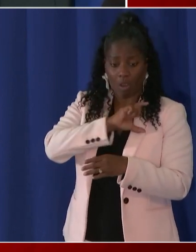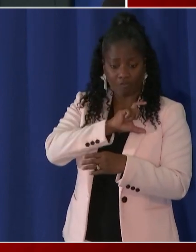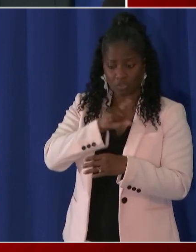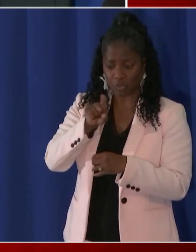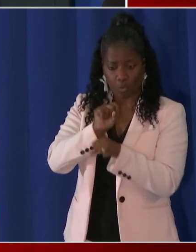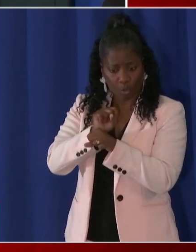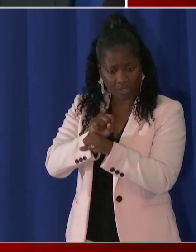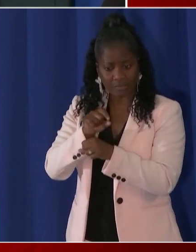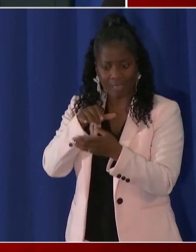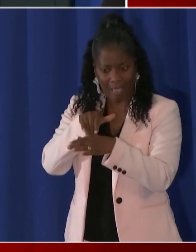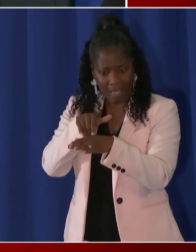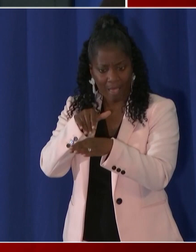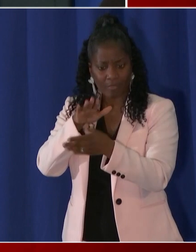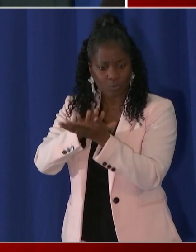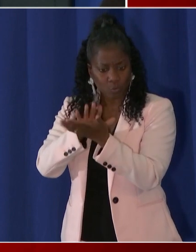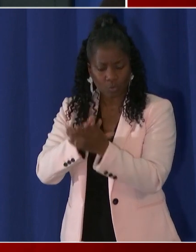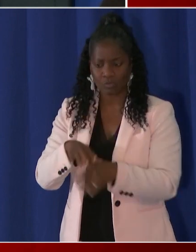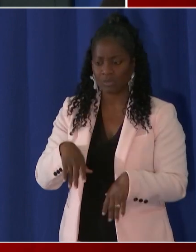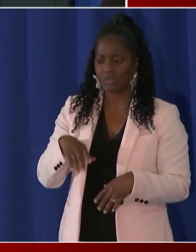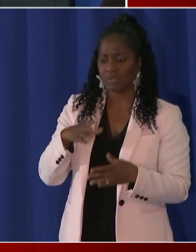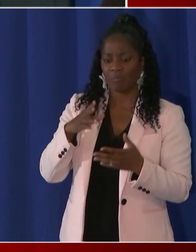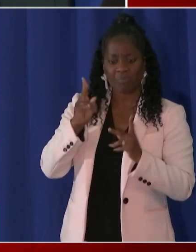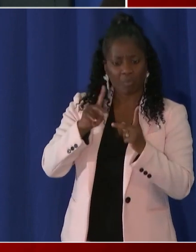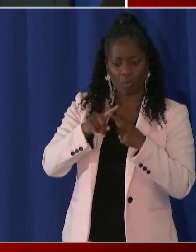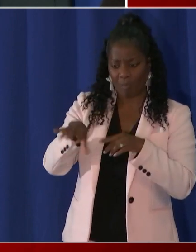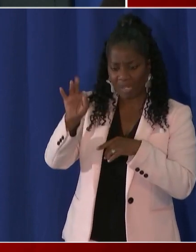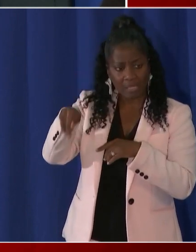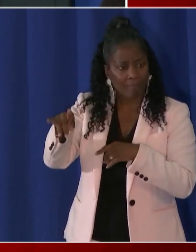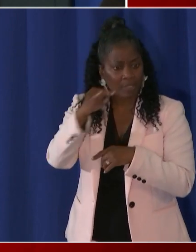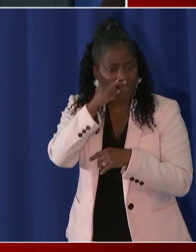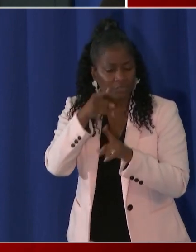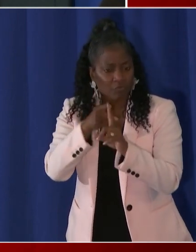Some people were coming to pick up kids, were from the school.